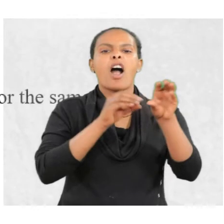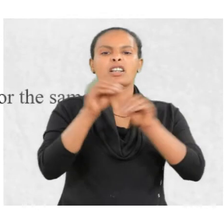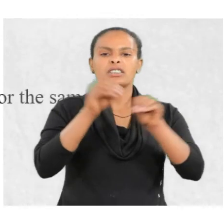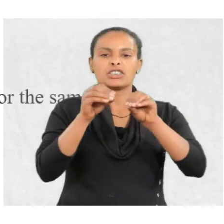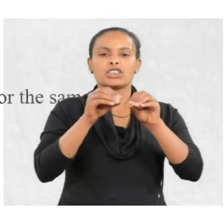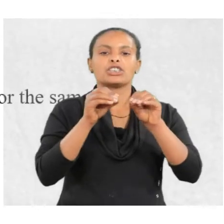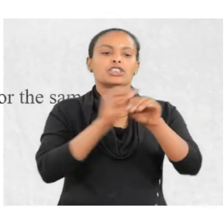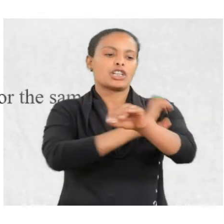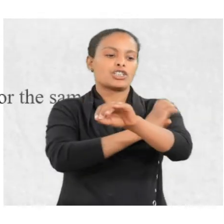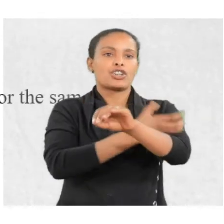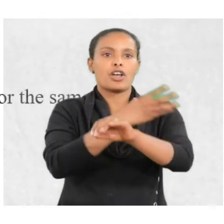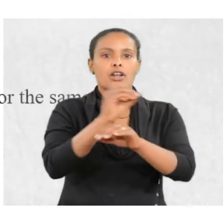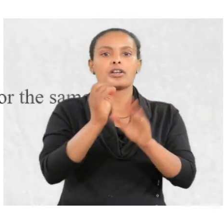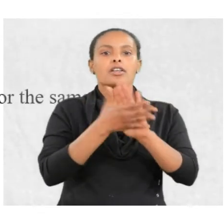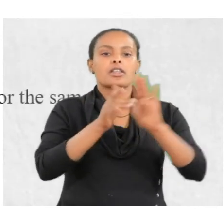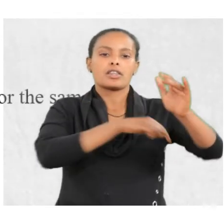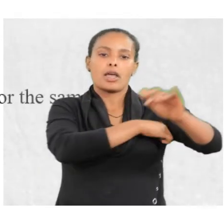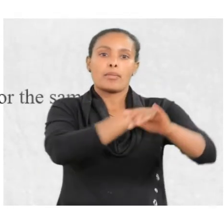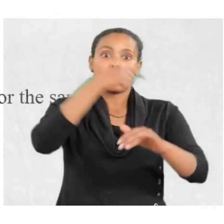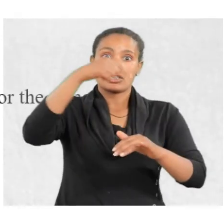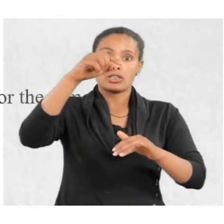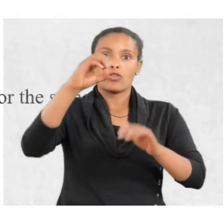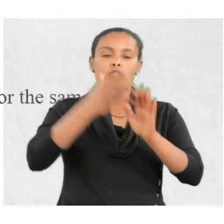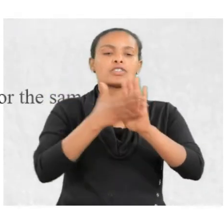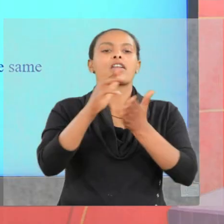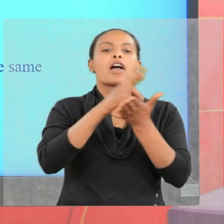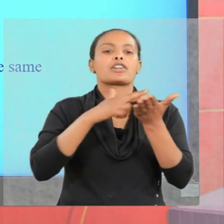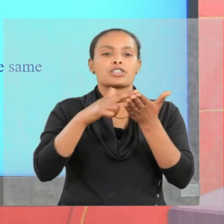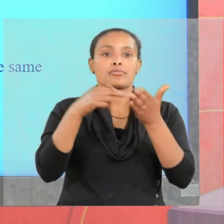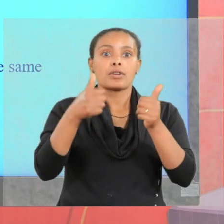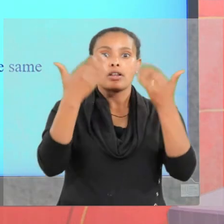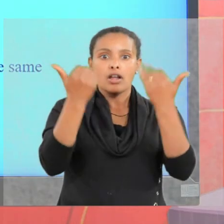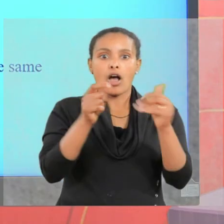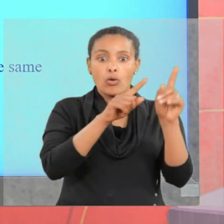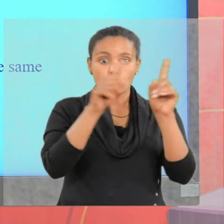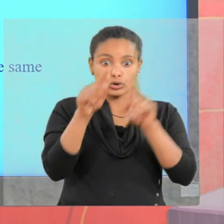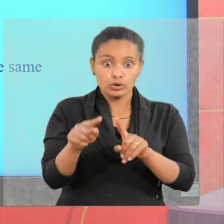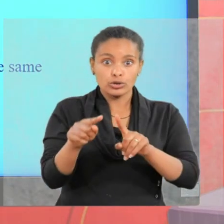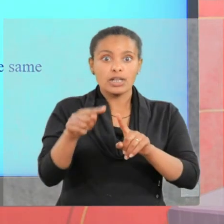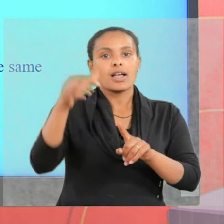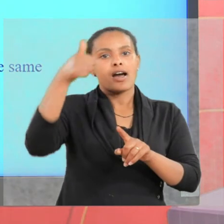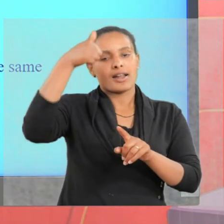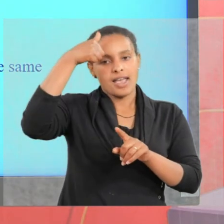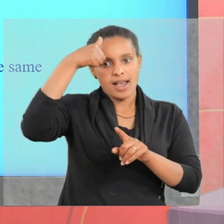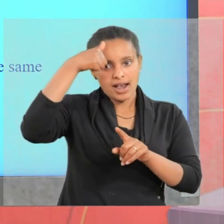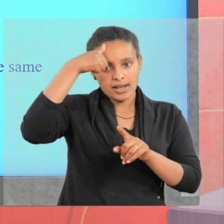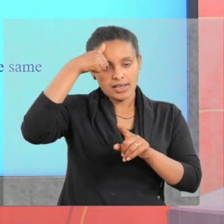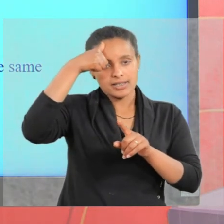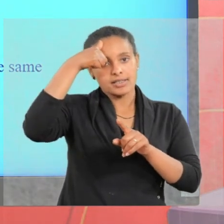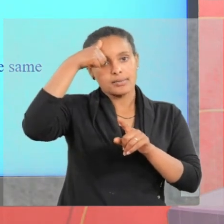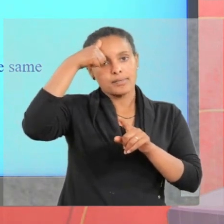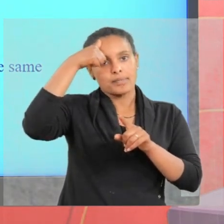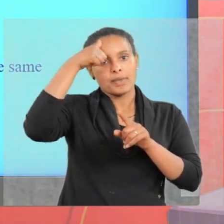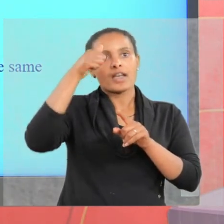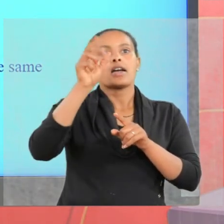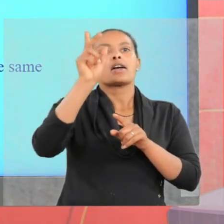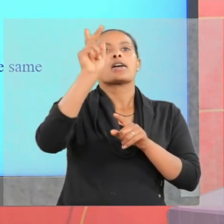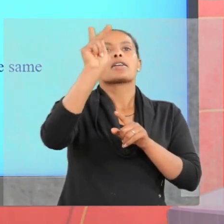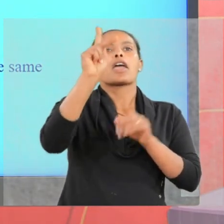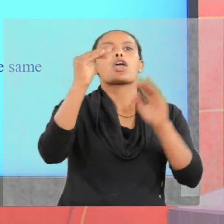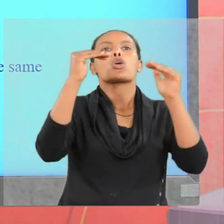activation energy, and temperature of the reaction. Now, according to Svante Arrhenius,